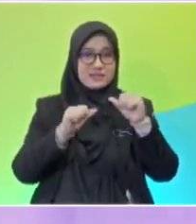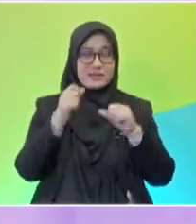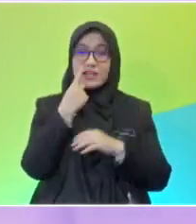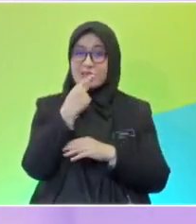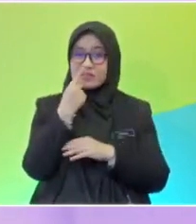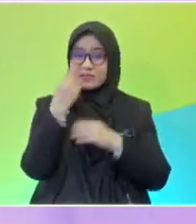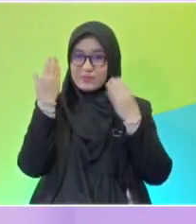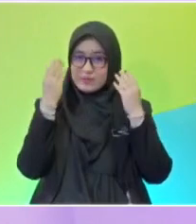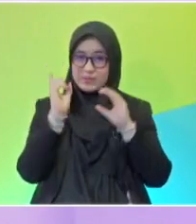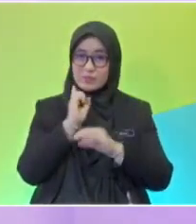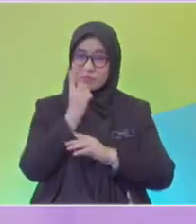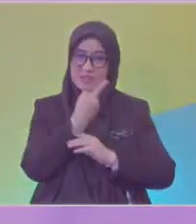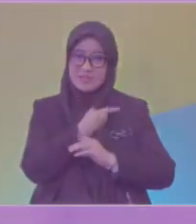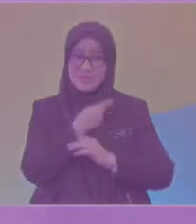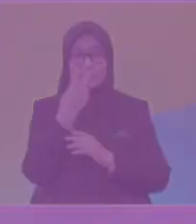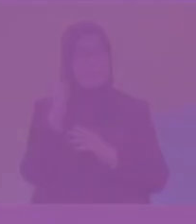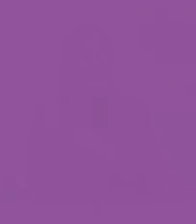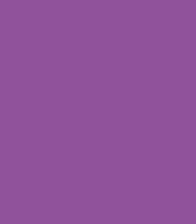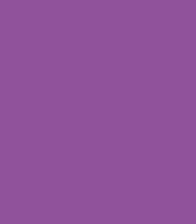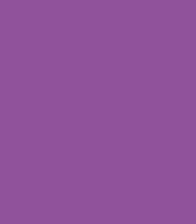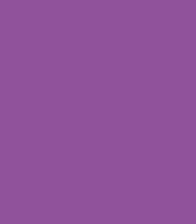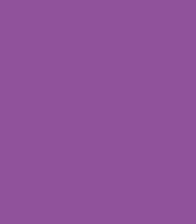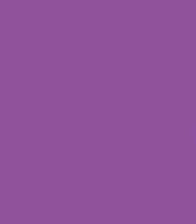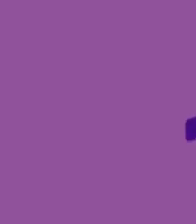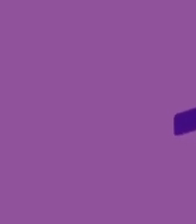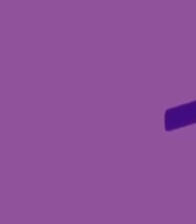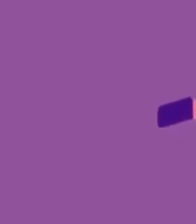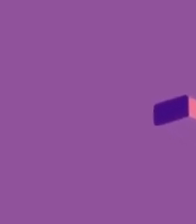teacher for today's episode? Let's take a look.